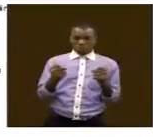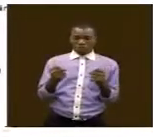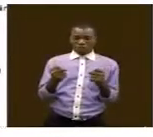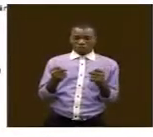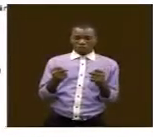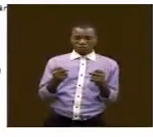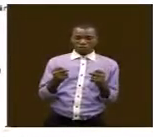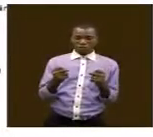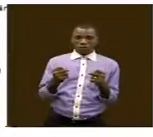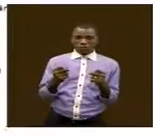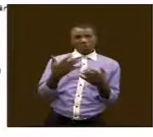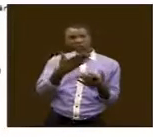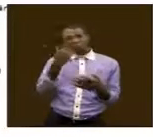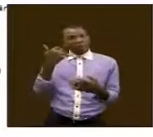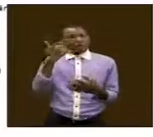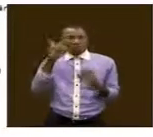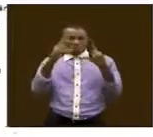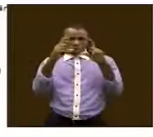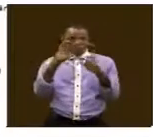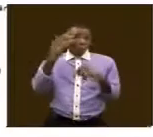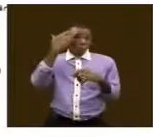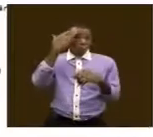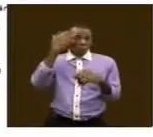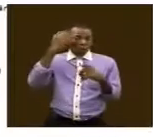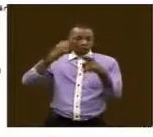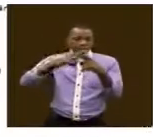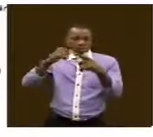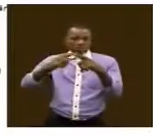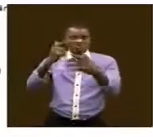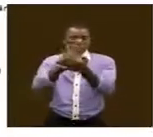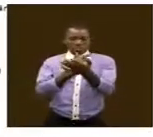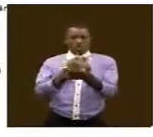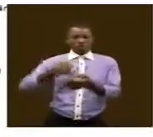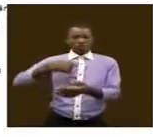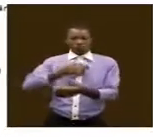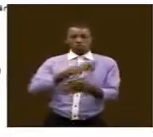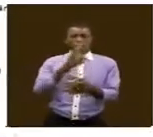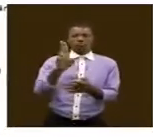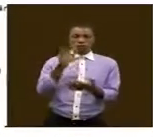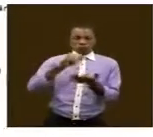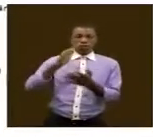because we shall visit this in our next lesson.